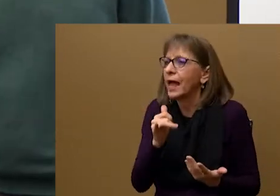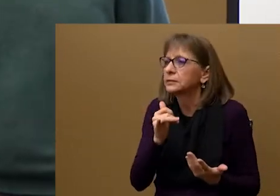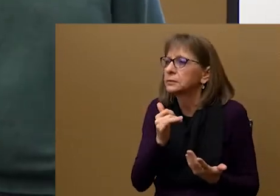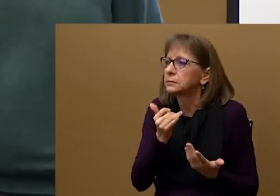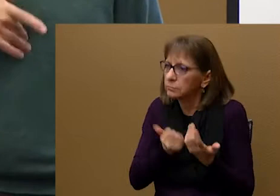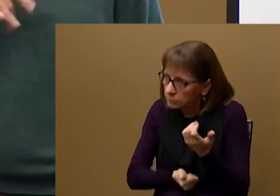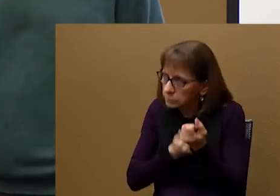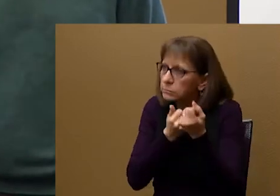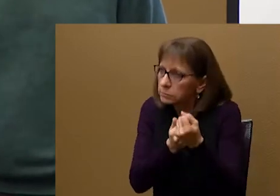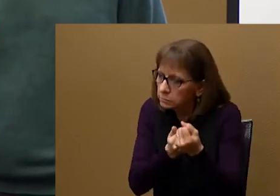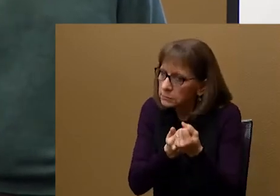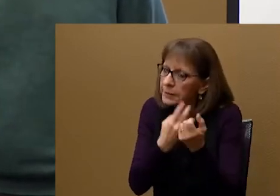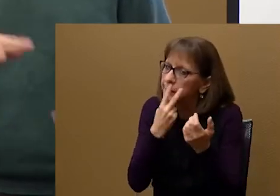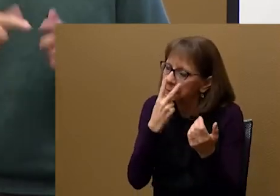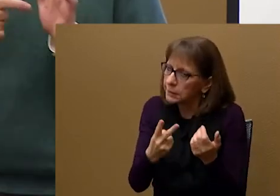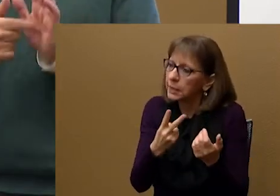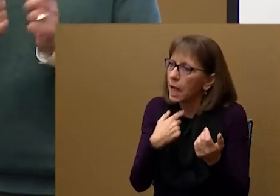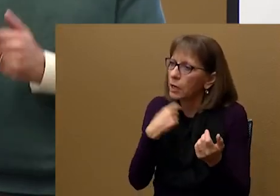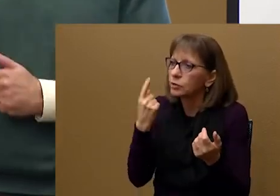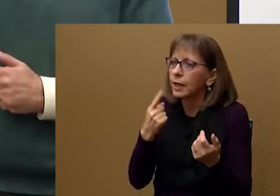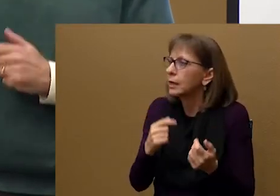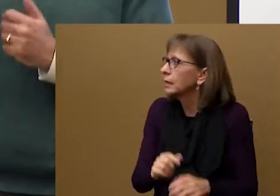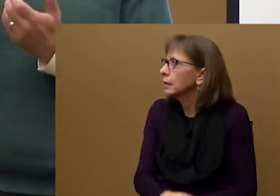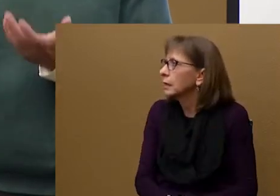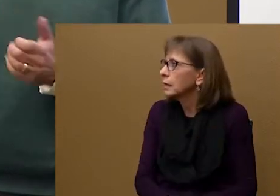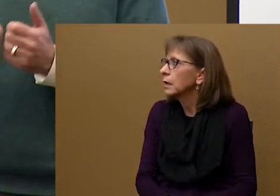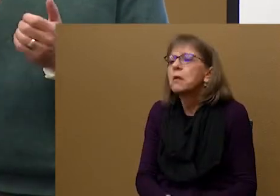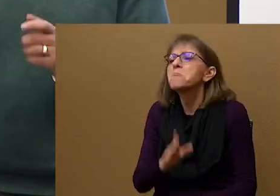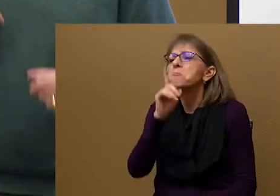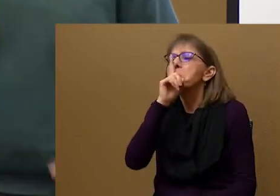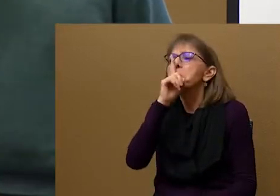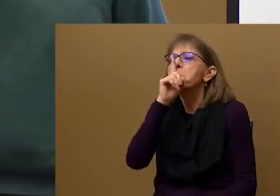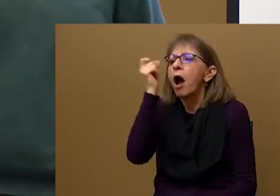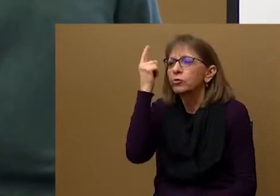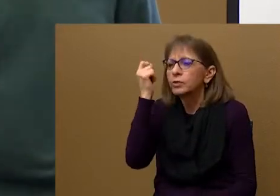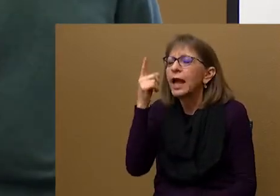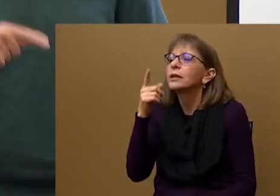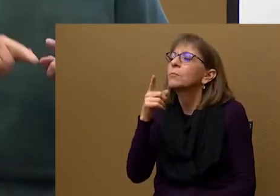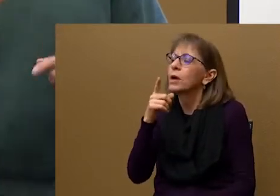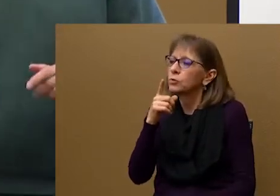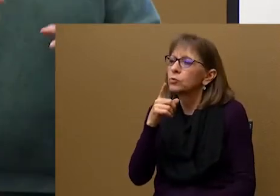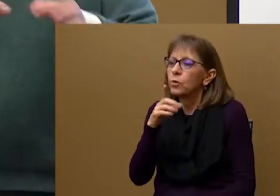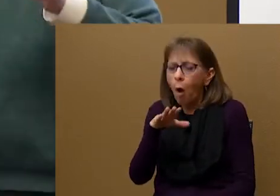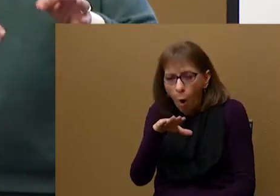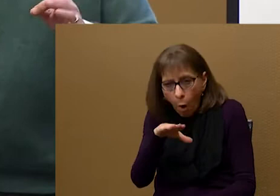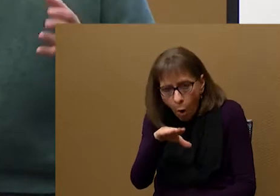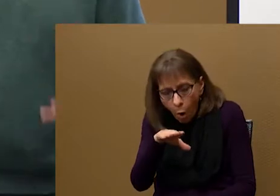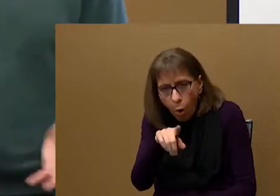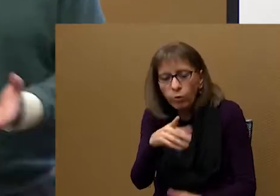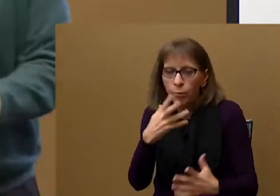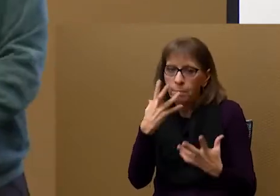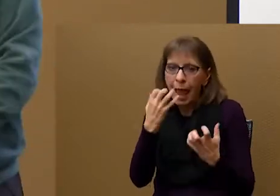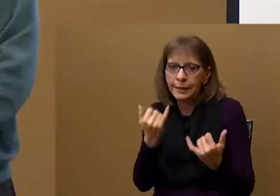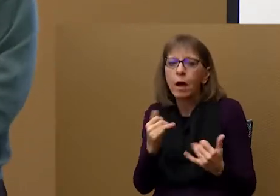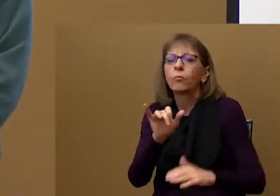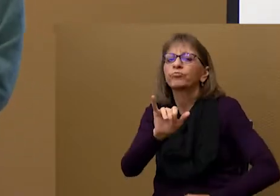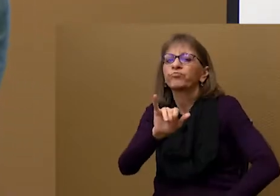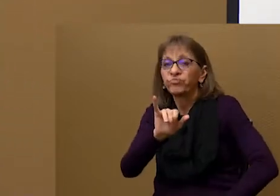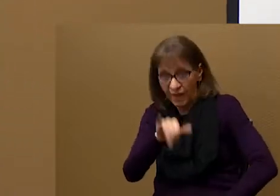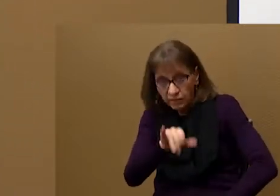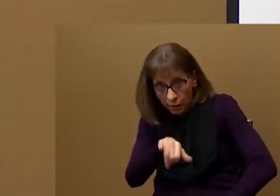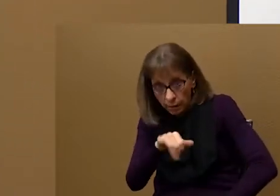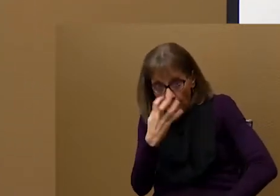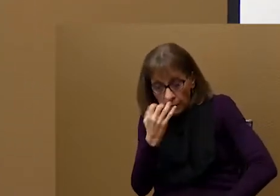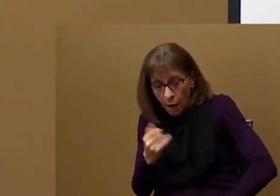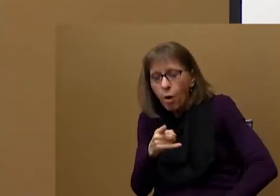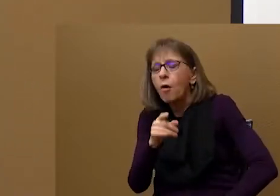I understand you feel sad. It's showing that you understand. Not saying I understand, but you explain what you say to the other person. Oh, so you're